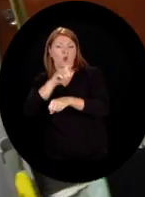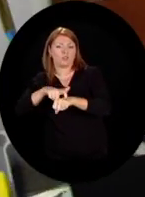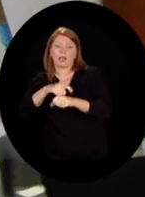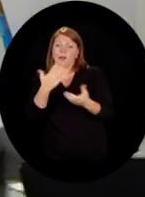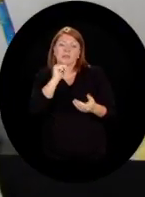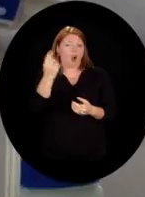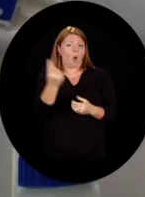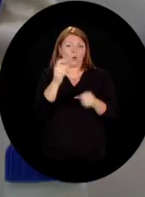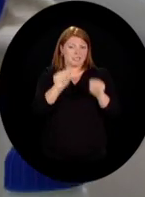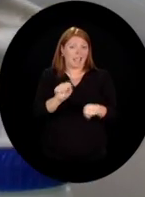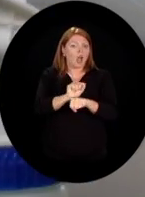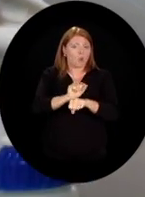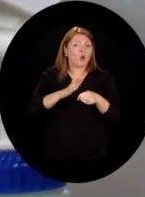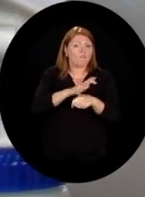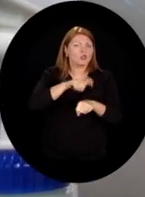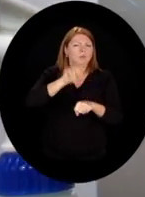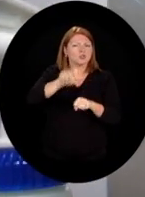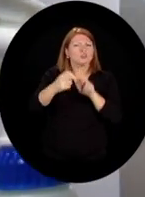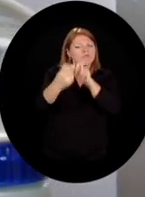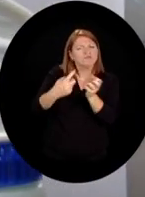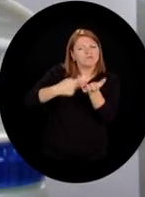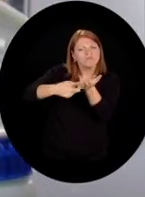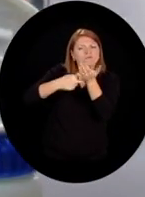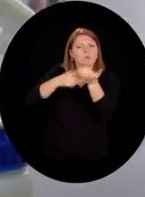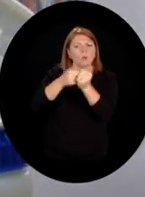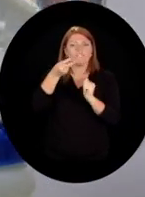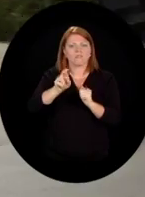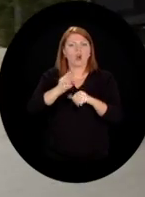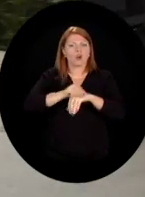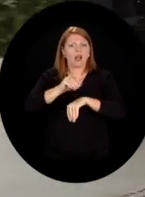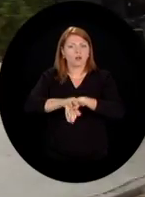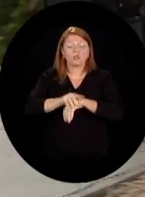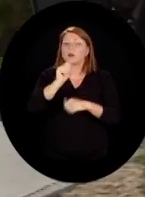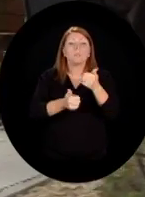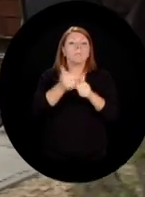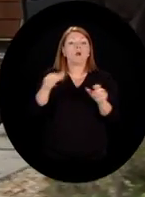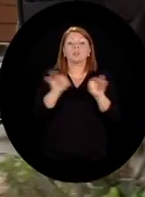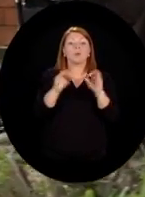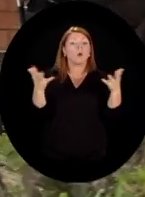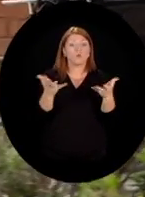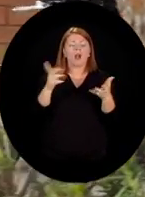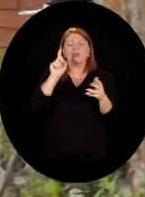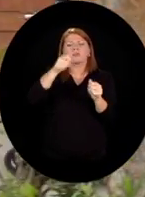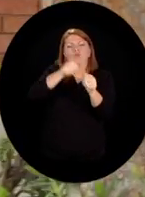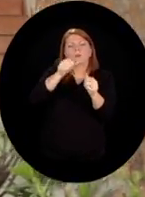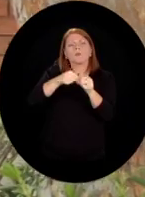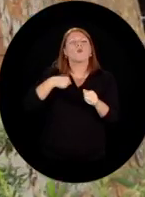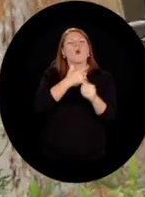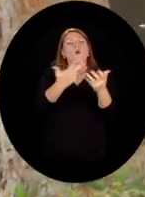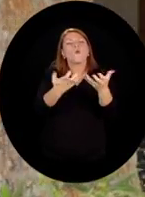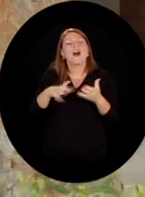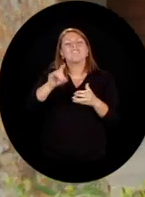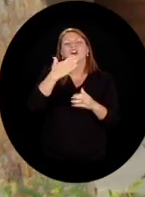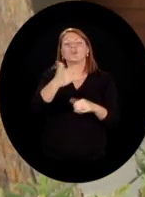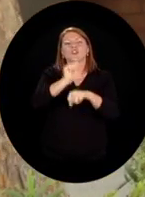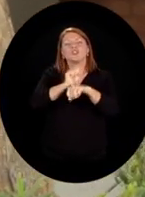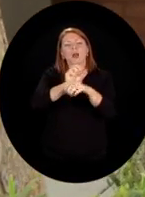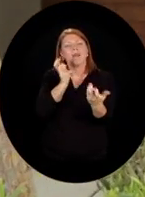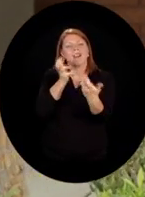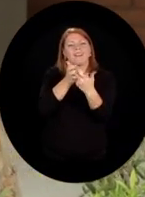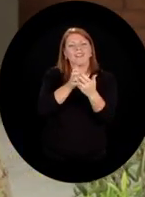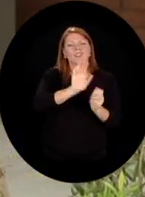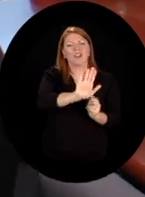work full-time. This is something to discuss with your VR counselor. The most important thing to remember is we want you to find a job that